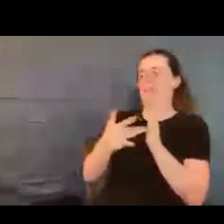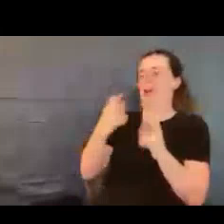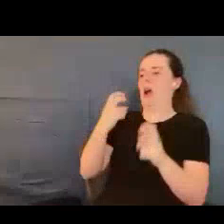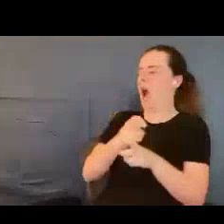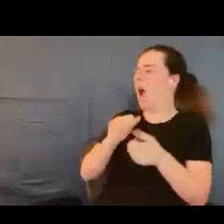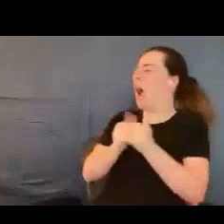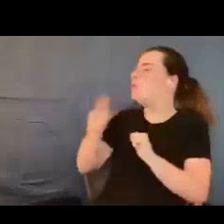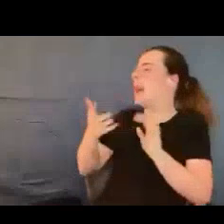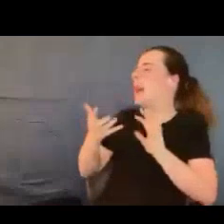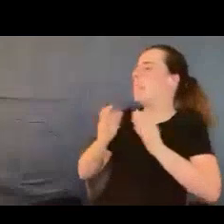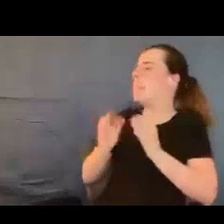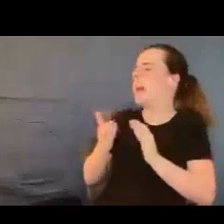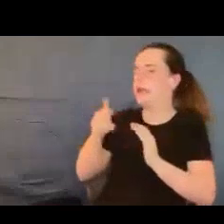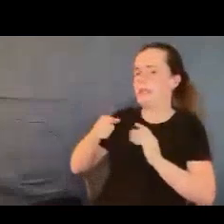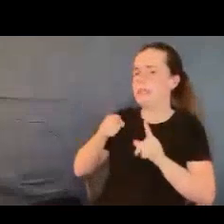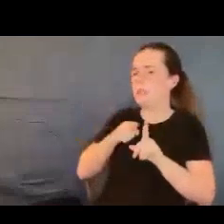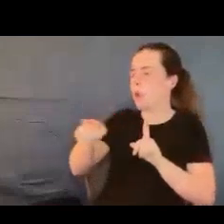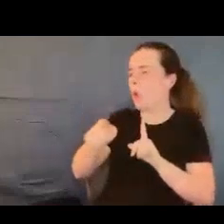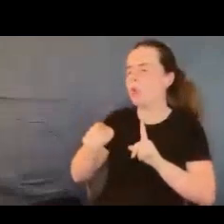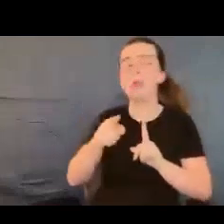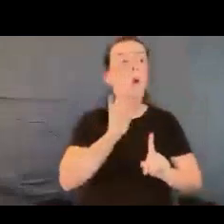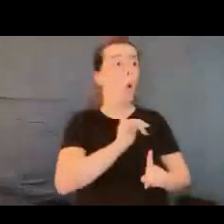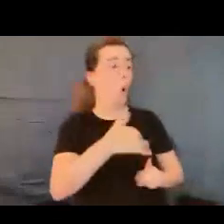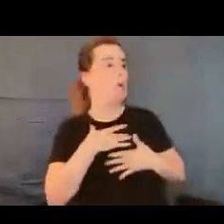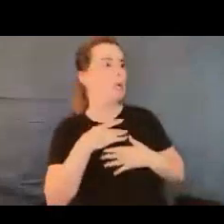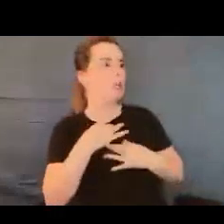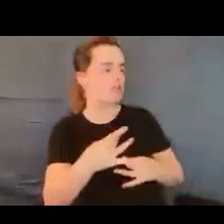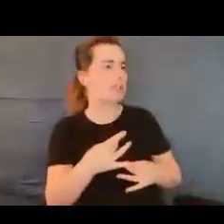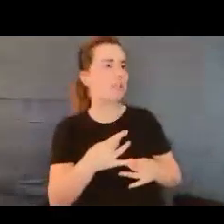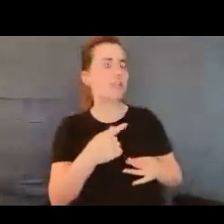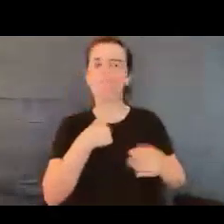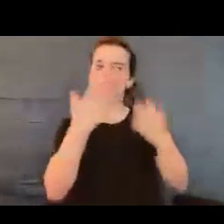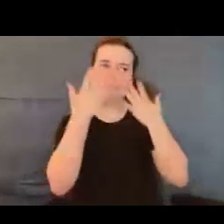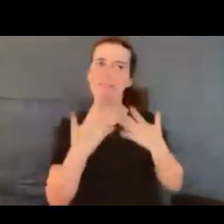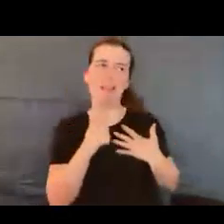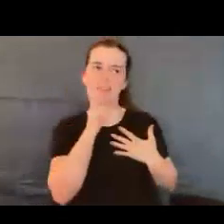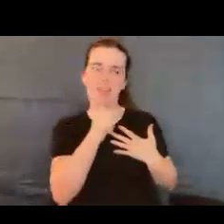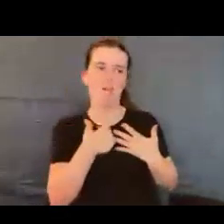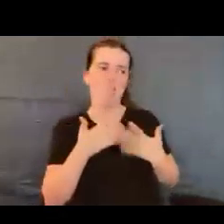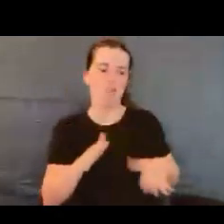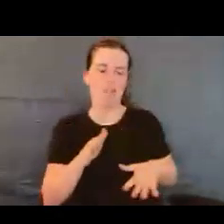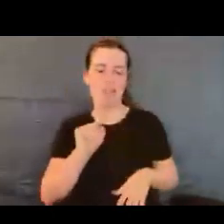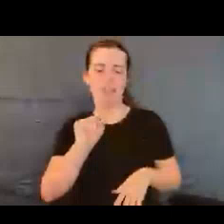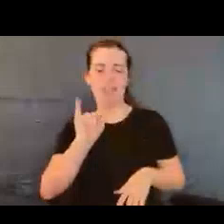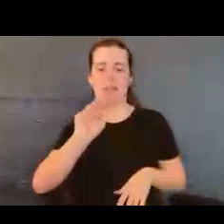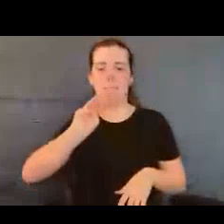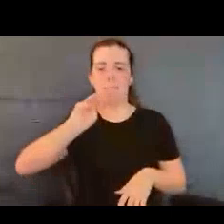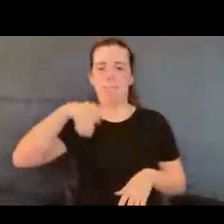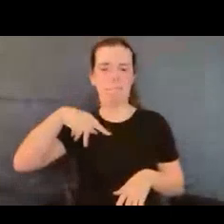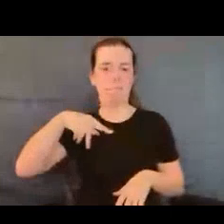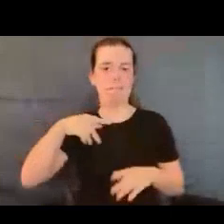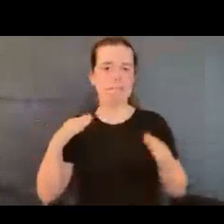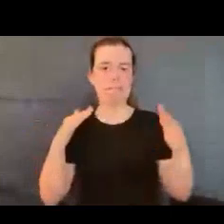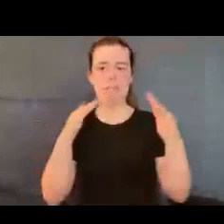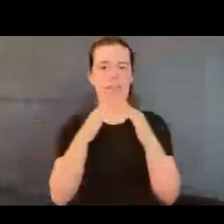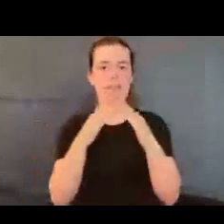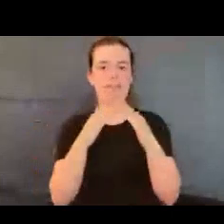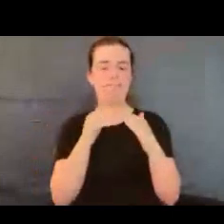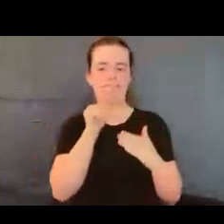you know? Okay, interesting. I actually sadly have not done the TIMP summit yet. I